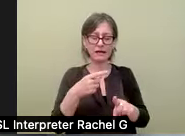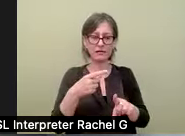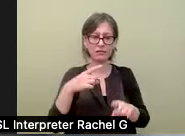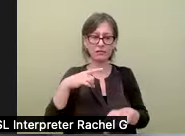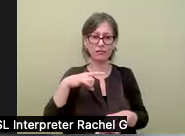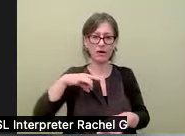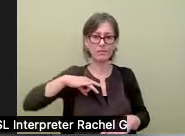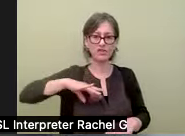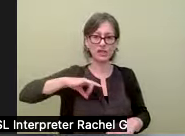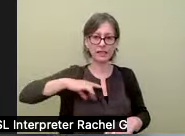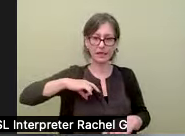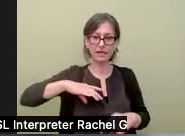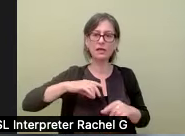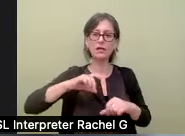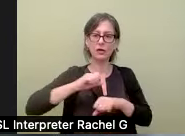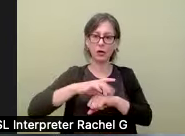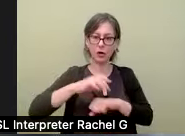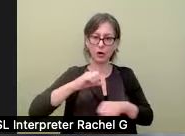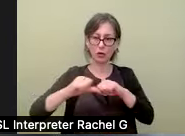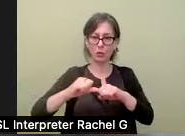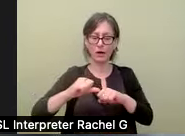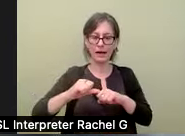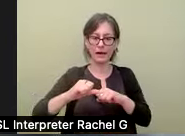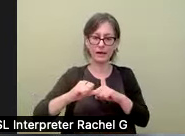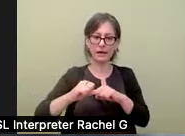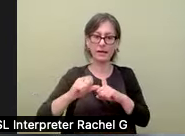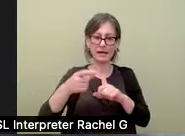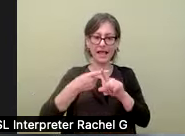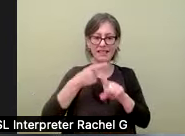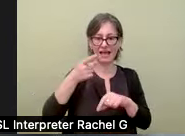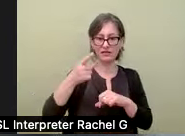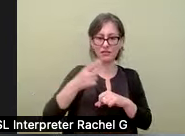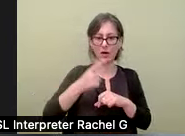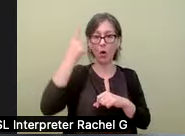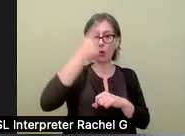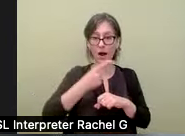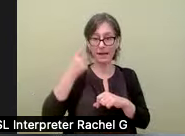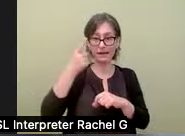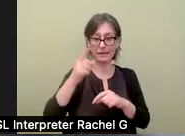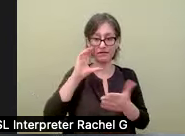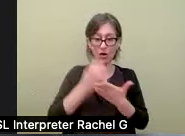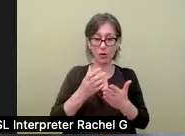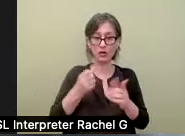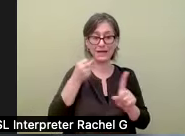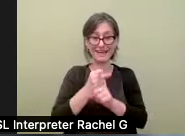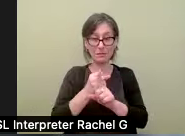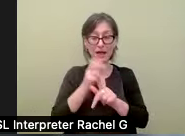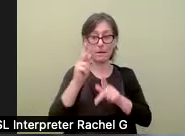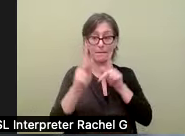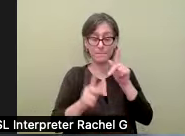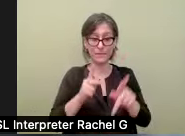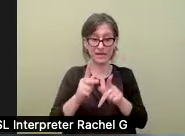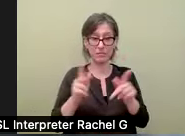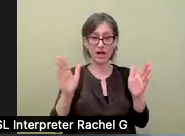in 1960, a magnitude 9.5. This is a photo from Hilo, Hawaii. So not only can it impact people and